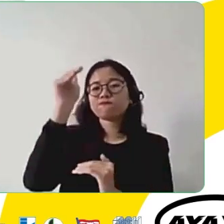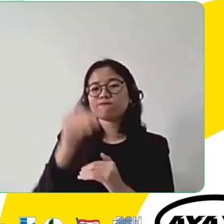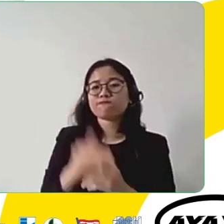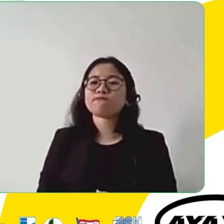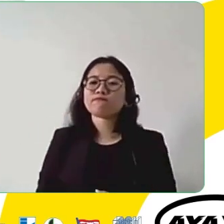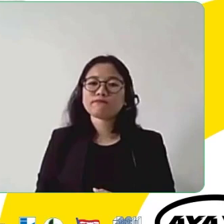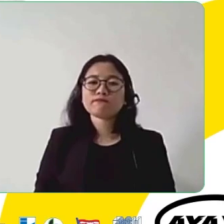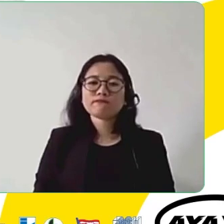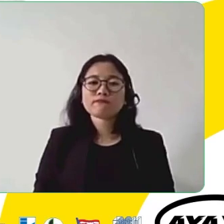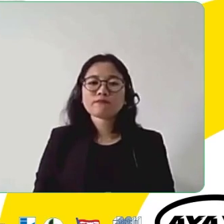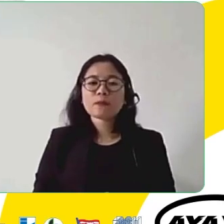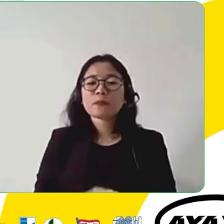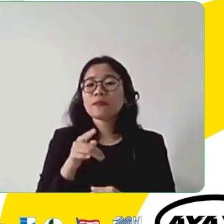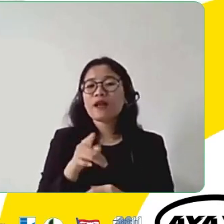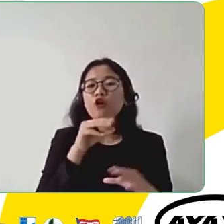pollutant.